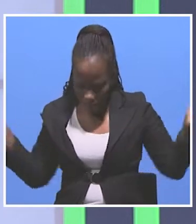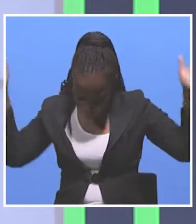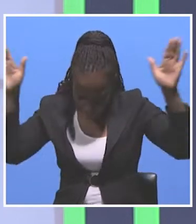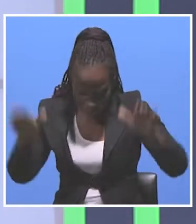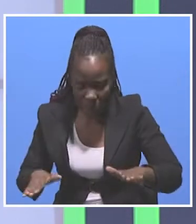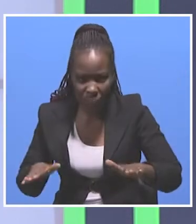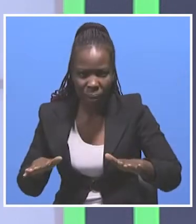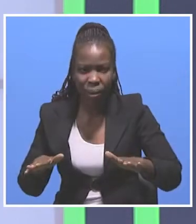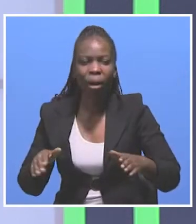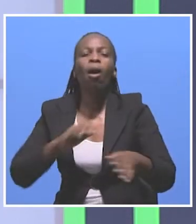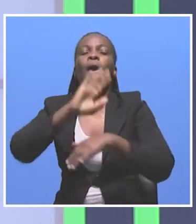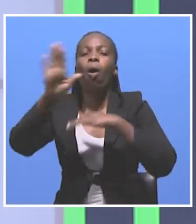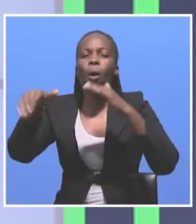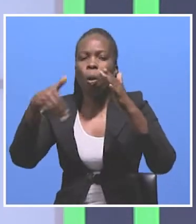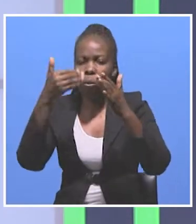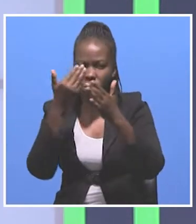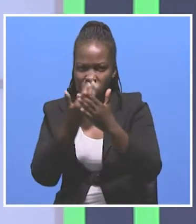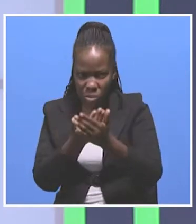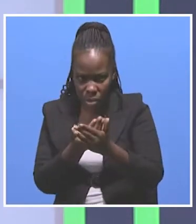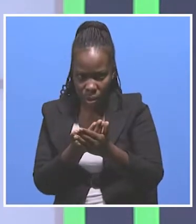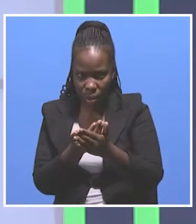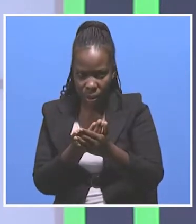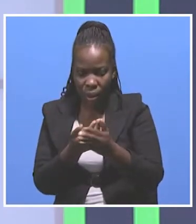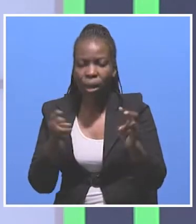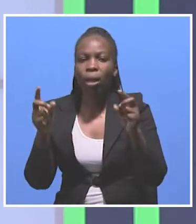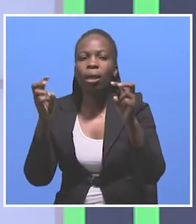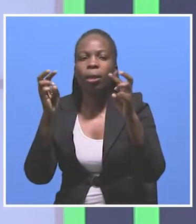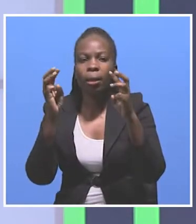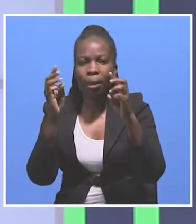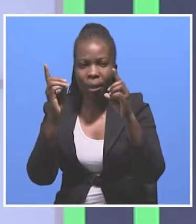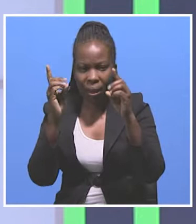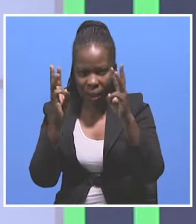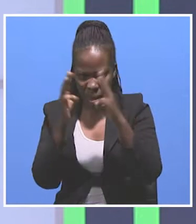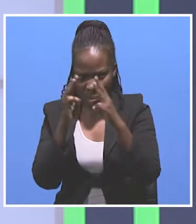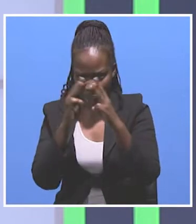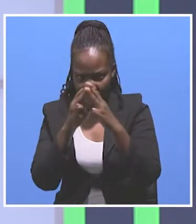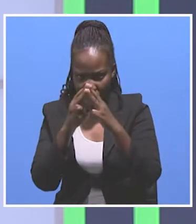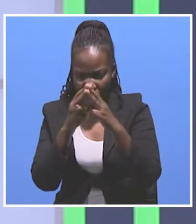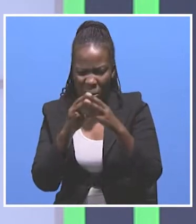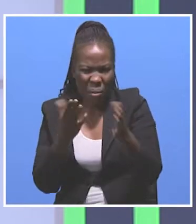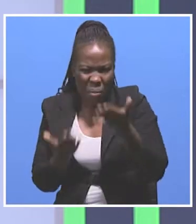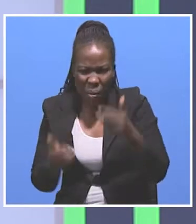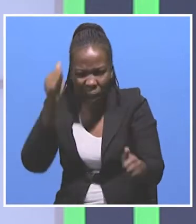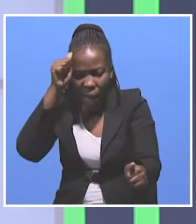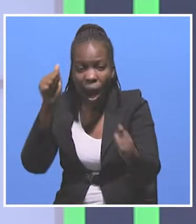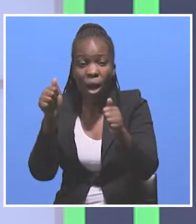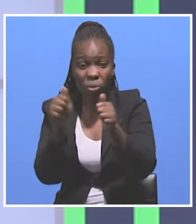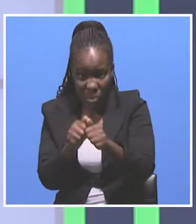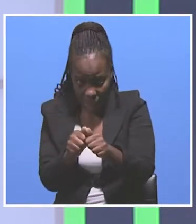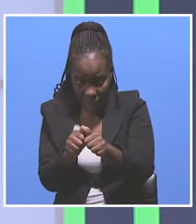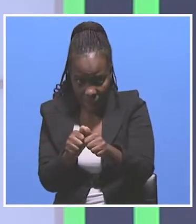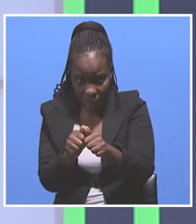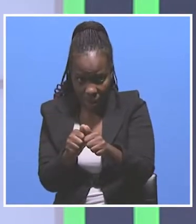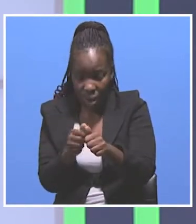or Hindu or whatever, they meet on a certain, on certain common grounds.